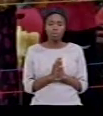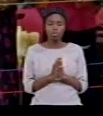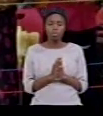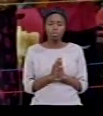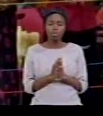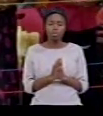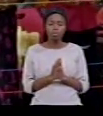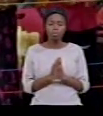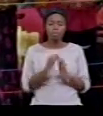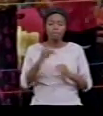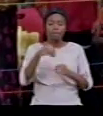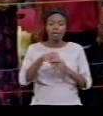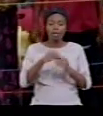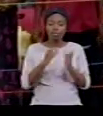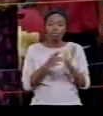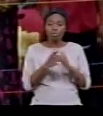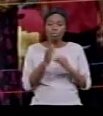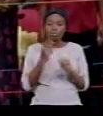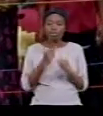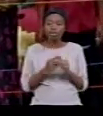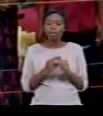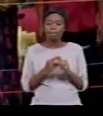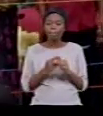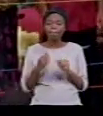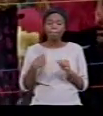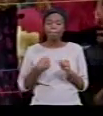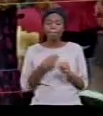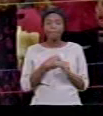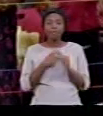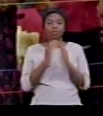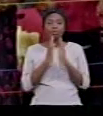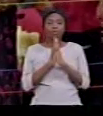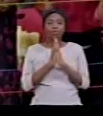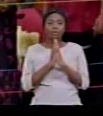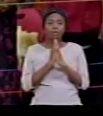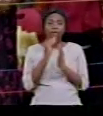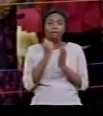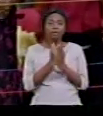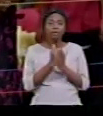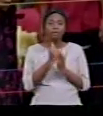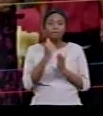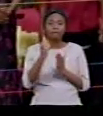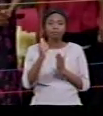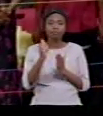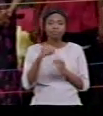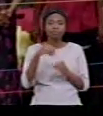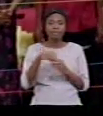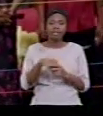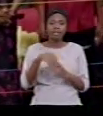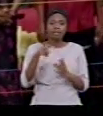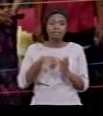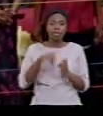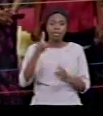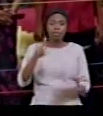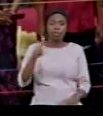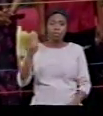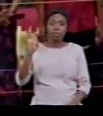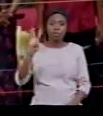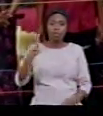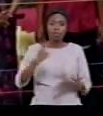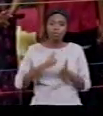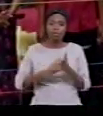In Jesus' name we pray. In Psalm 114, in verse